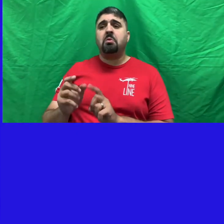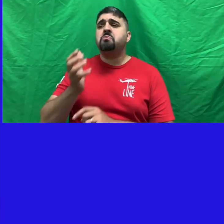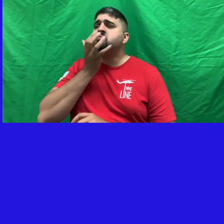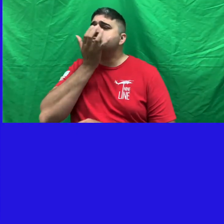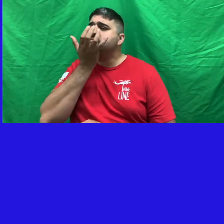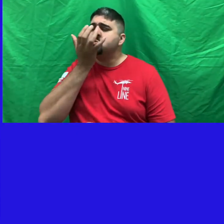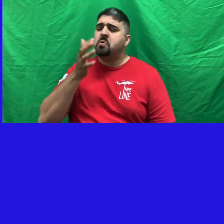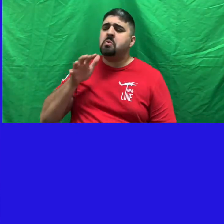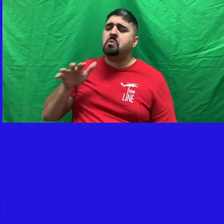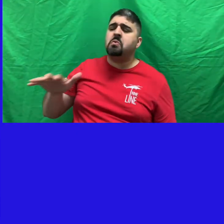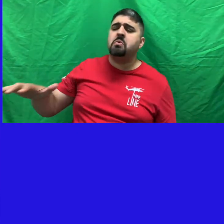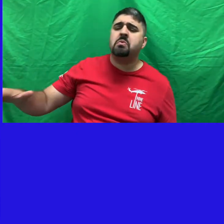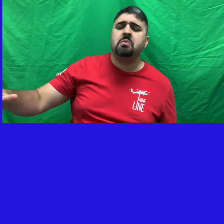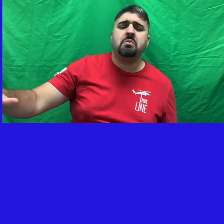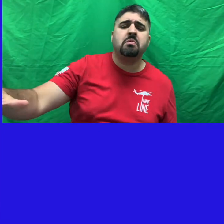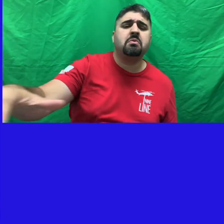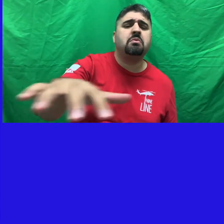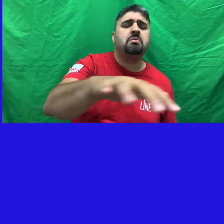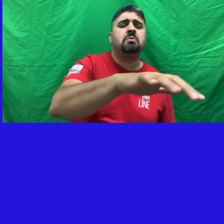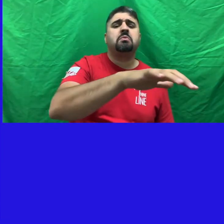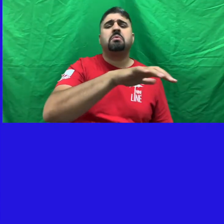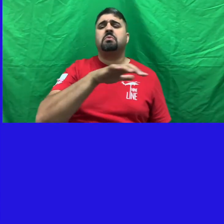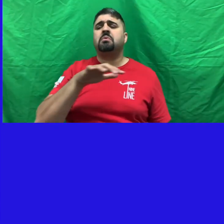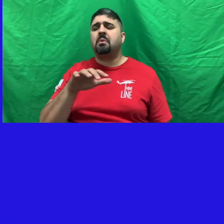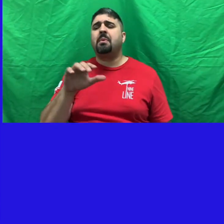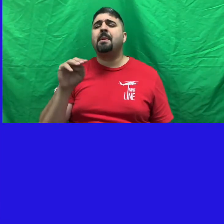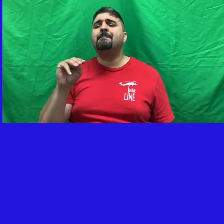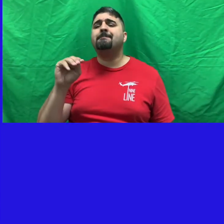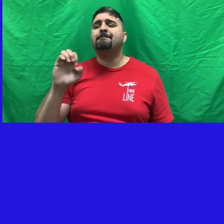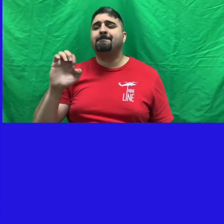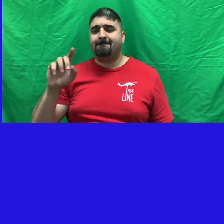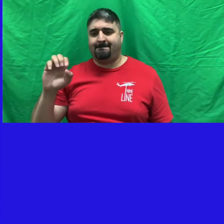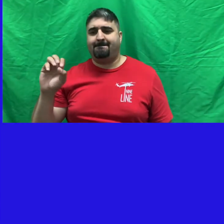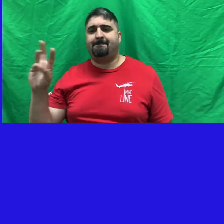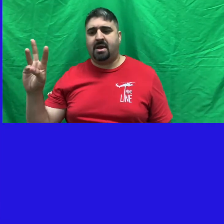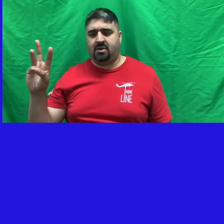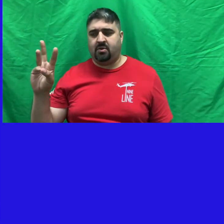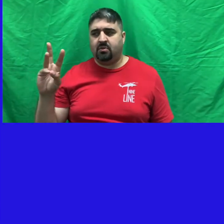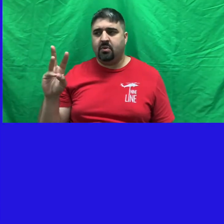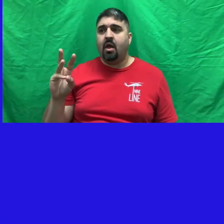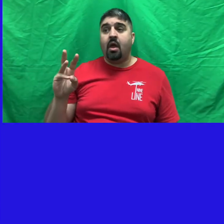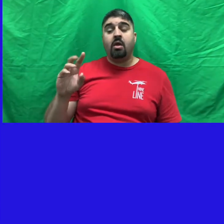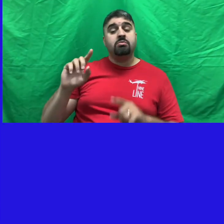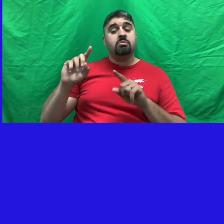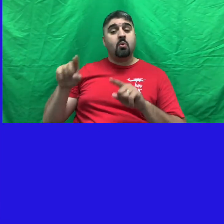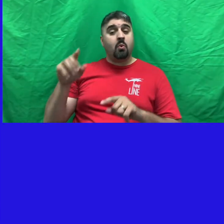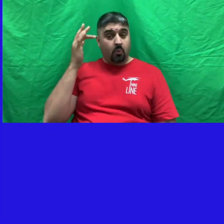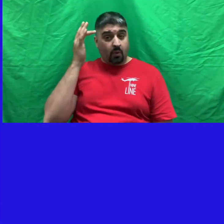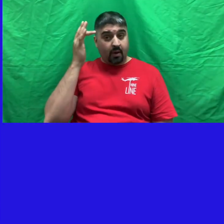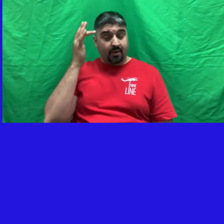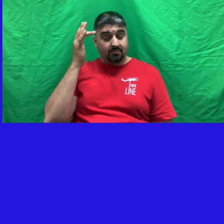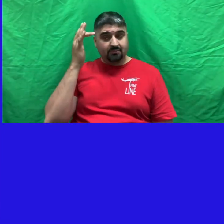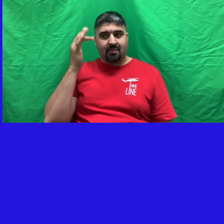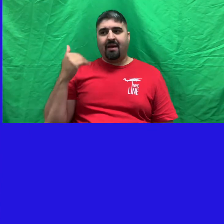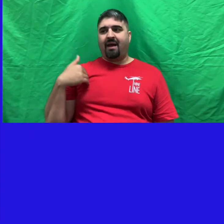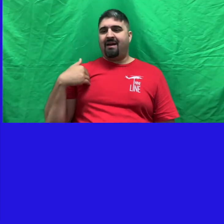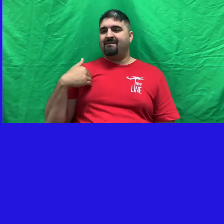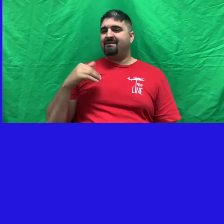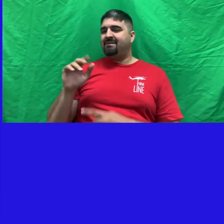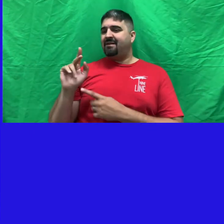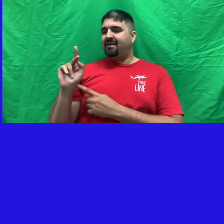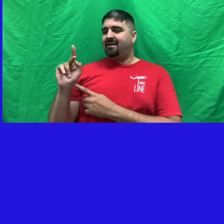Frog and Toad went out to fly a kite. They went to a large meadow where the wind